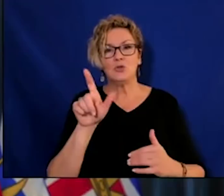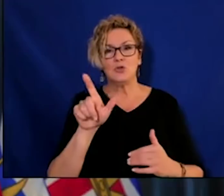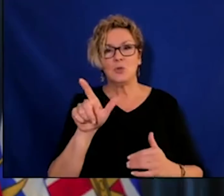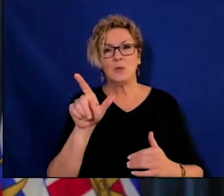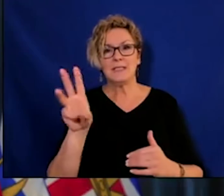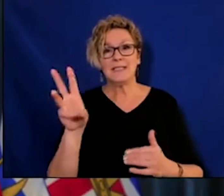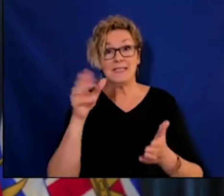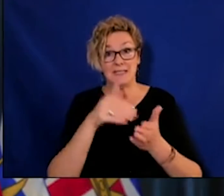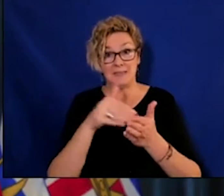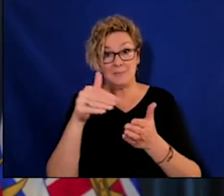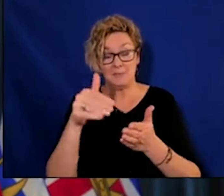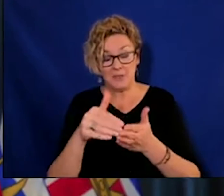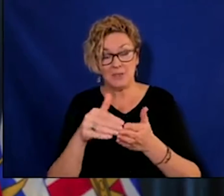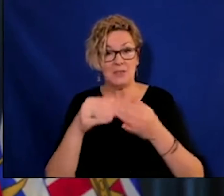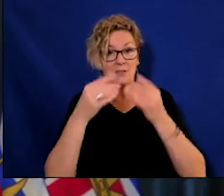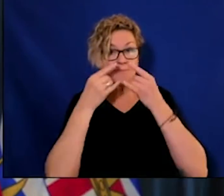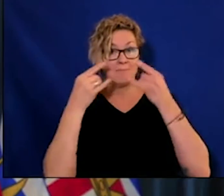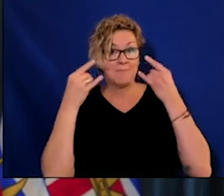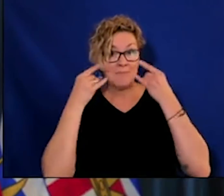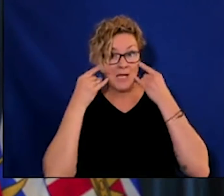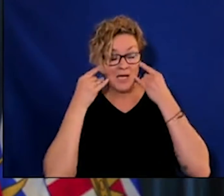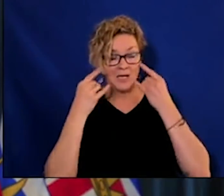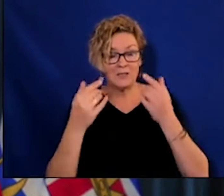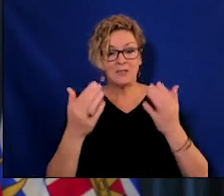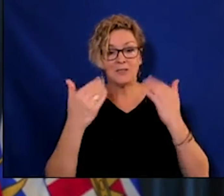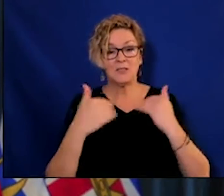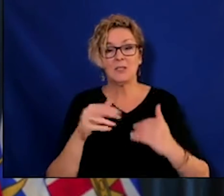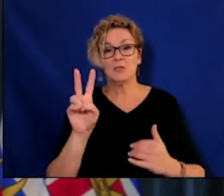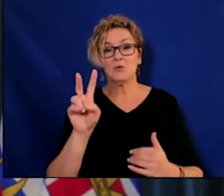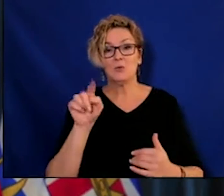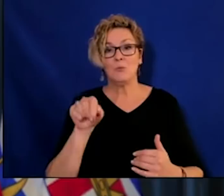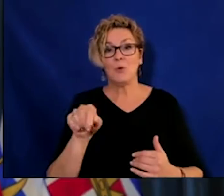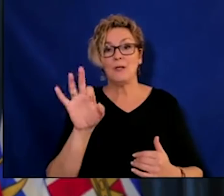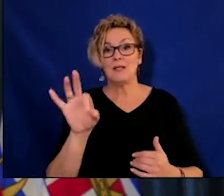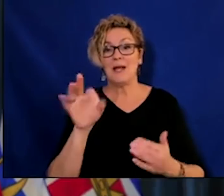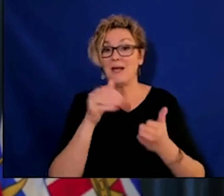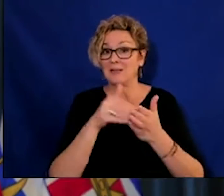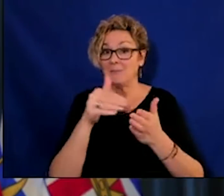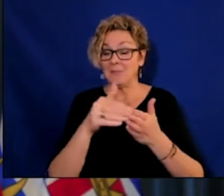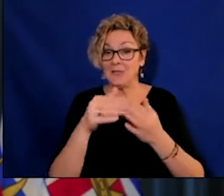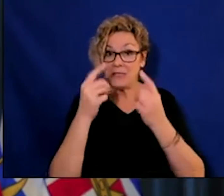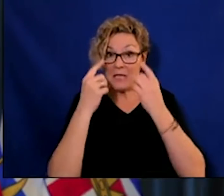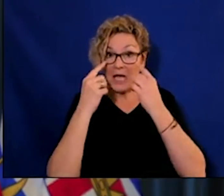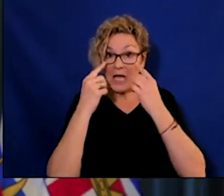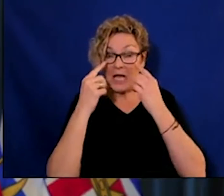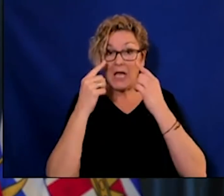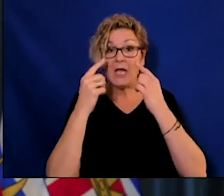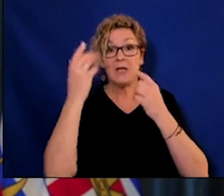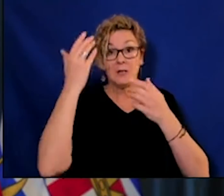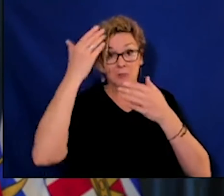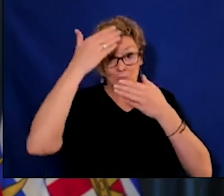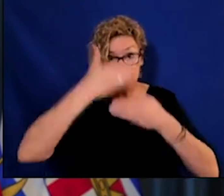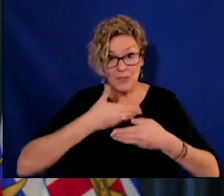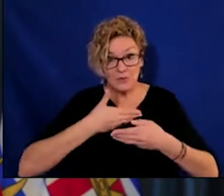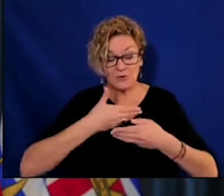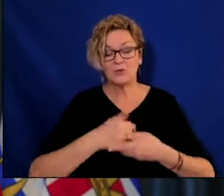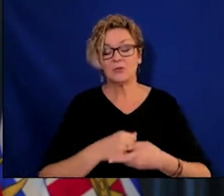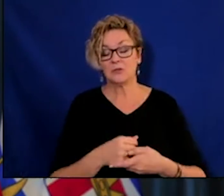126,400,000 surgical or procedure masks, almost 2.9 million pieces of eye protection, including goggles and face shields, just